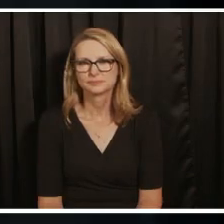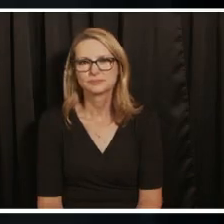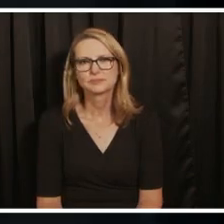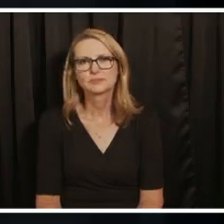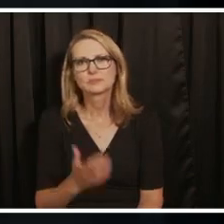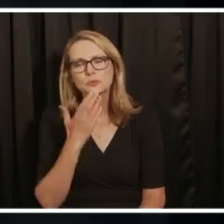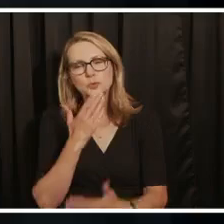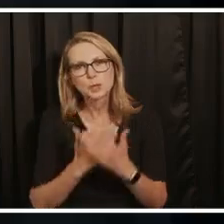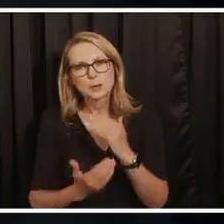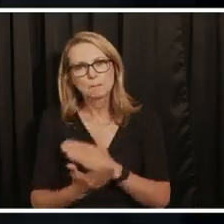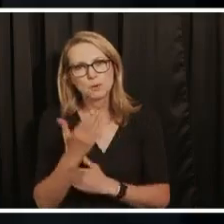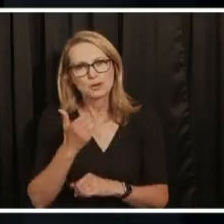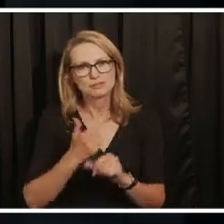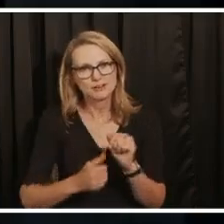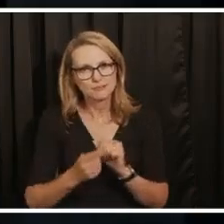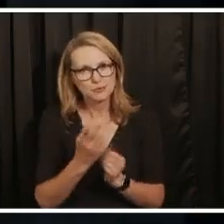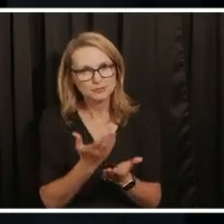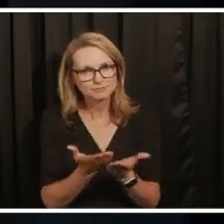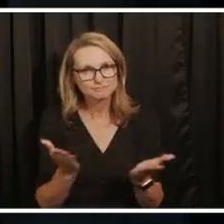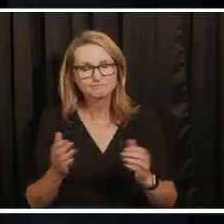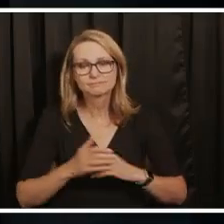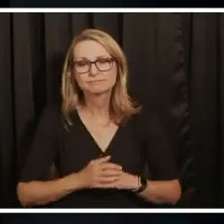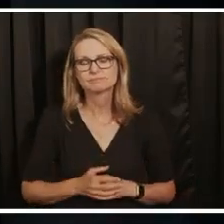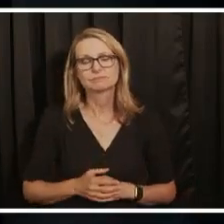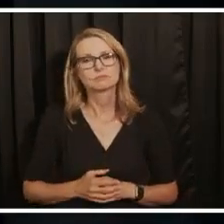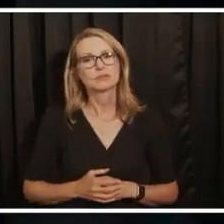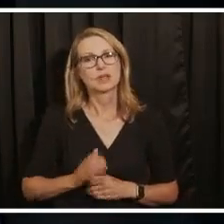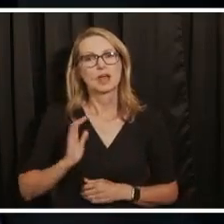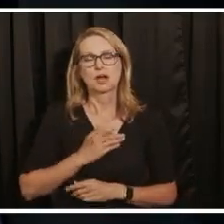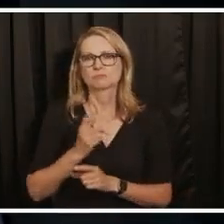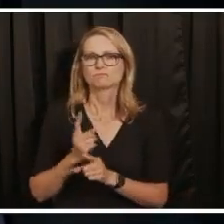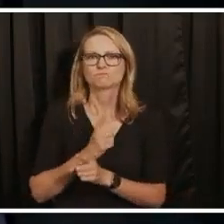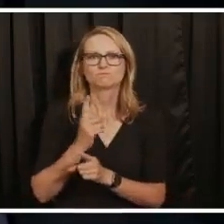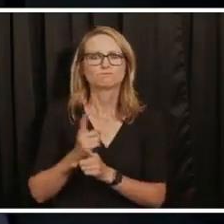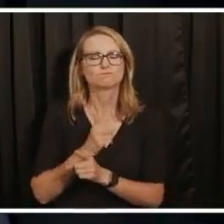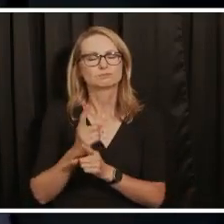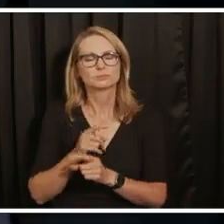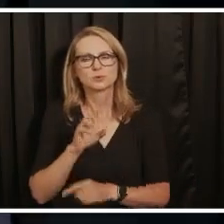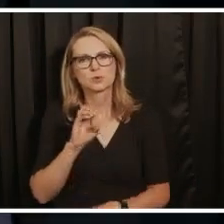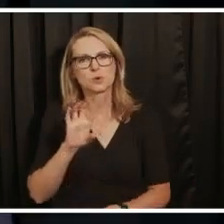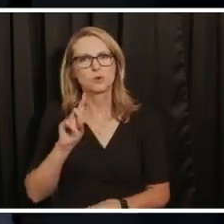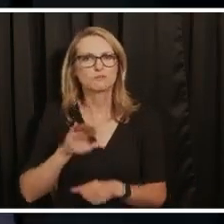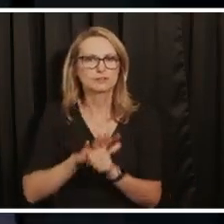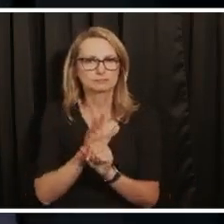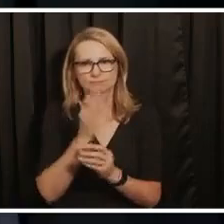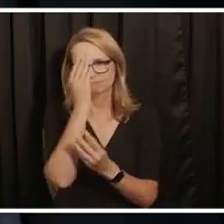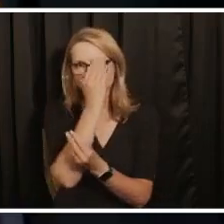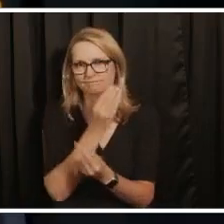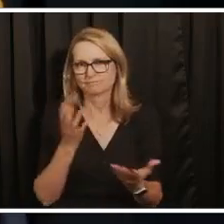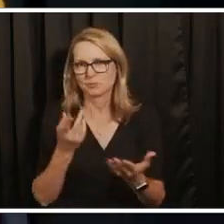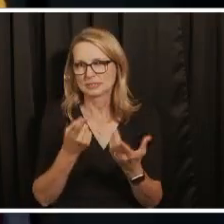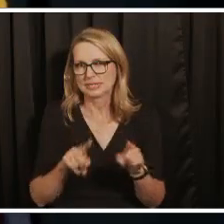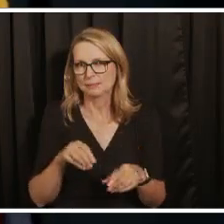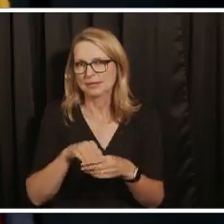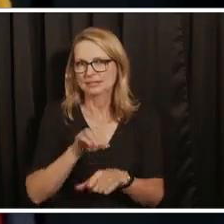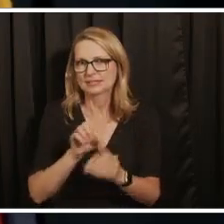Good morning, everybody. One of our regularly scheduled updates on COVID and where we are in Colorado.